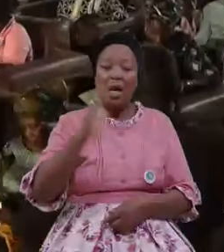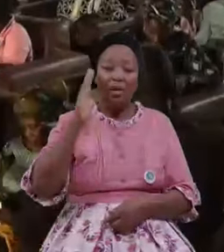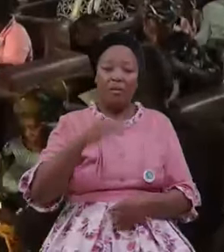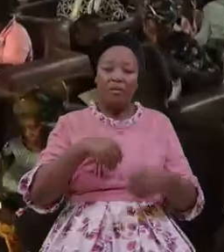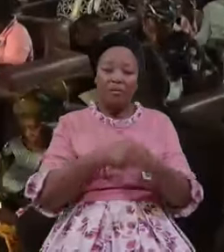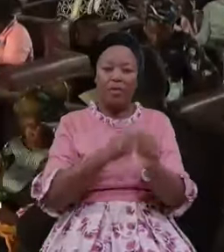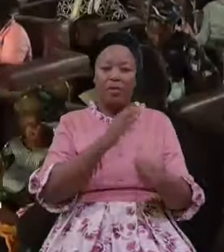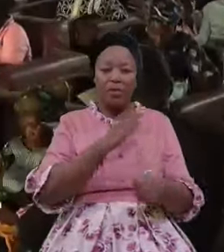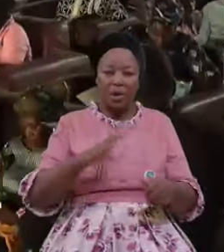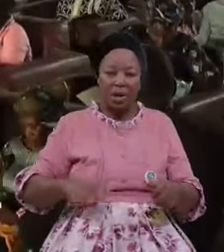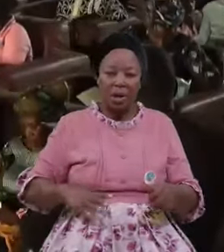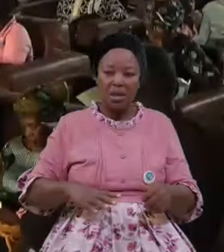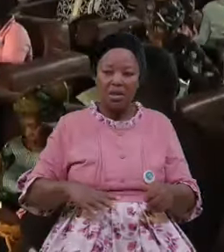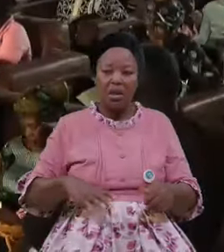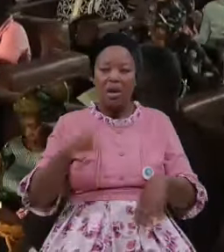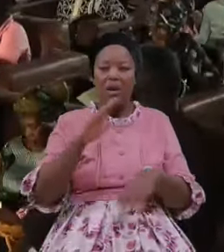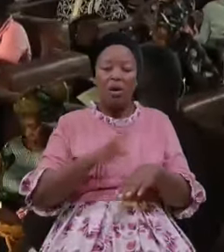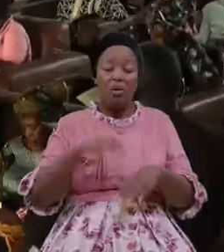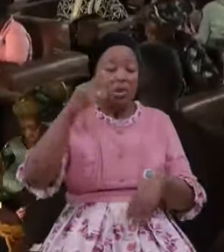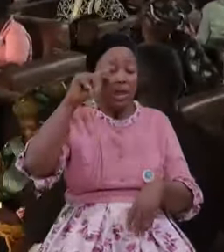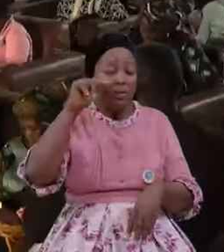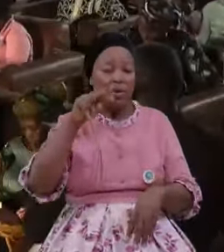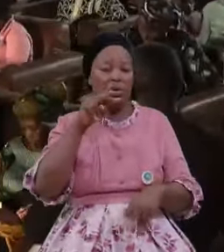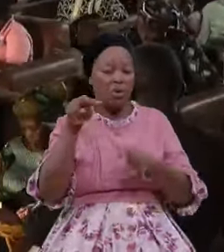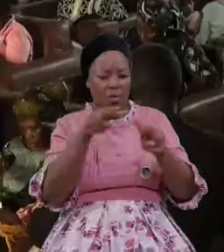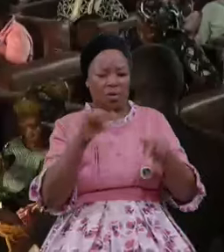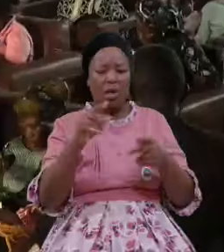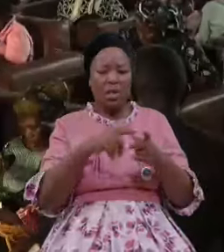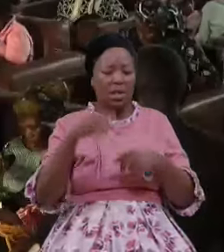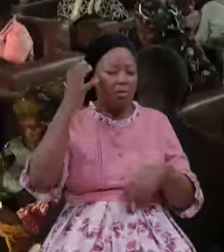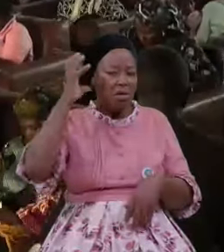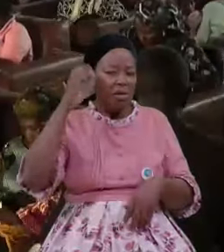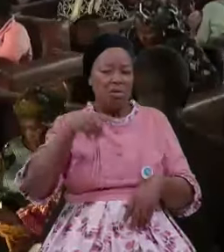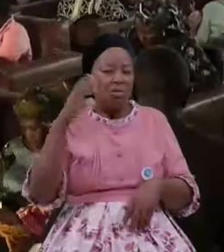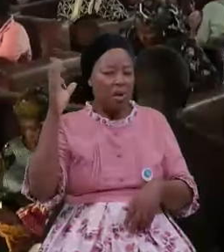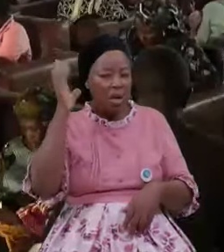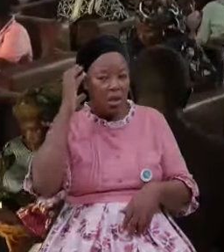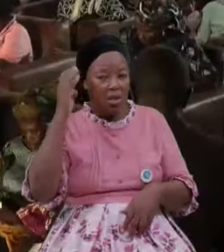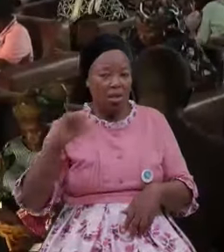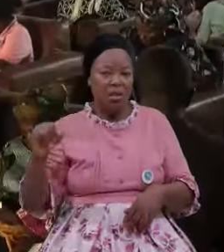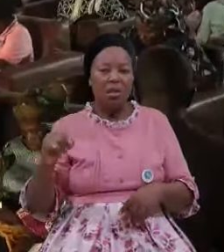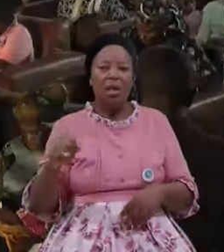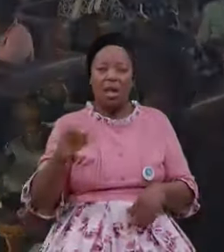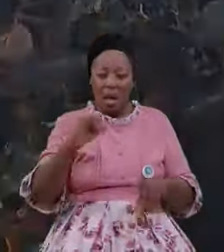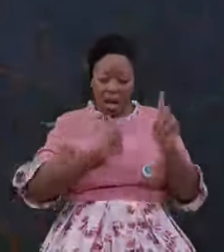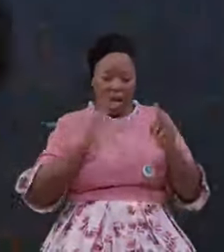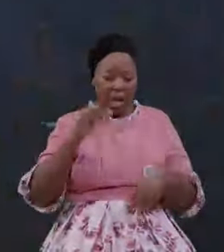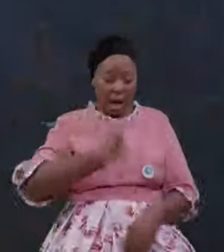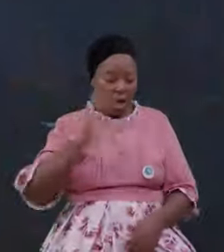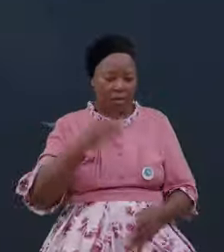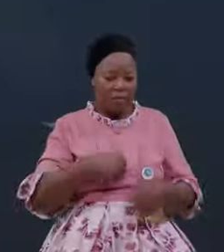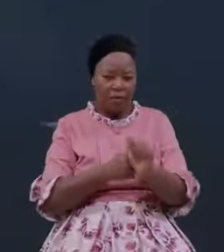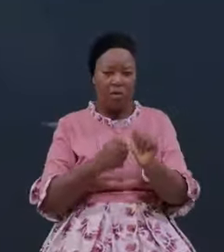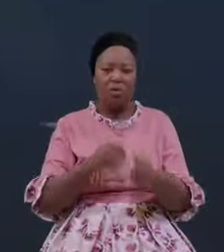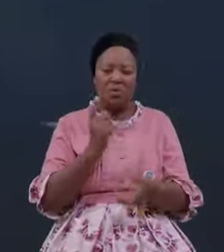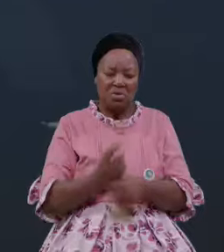watching, over the radio you are listening, I'll follow. Just raise up your hand there. God bless you. If